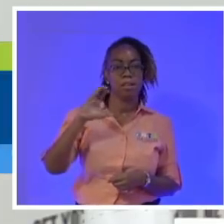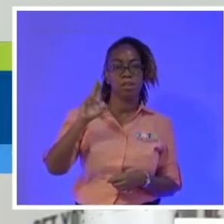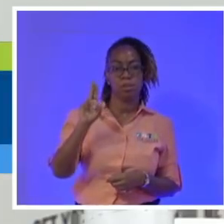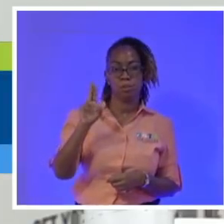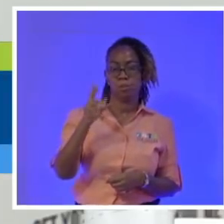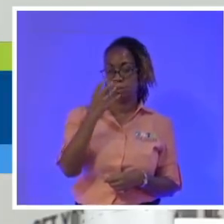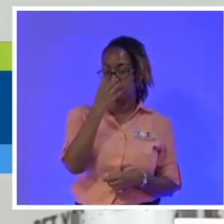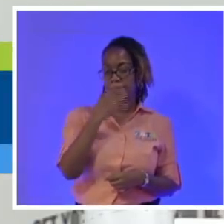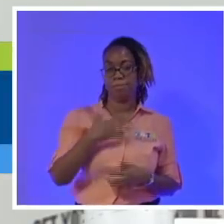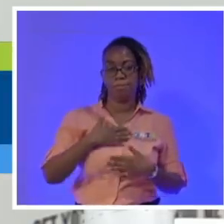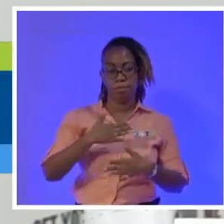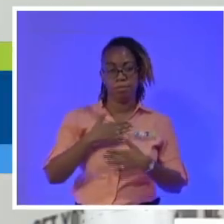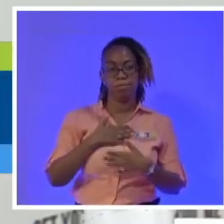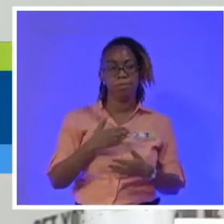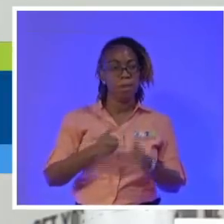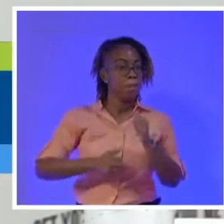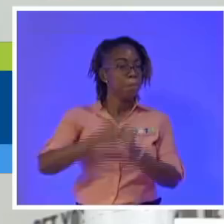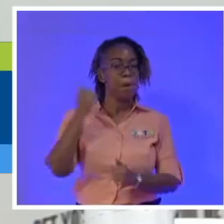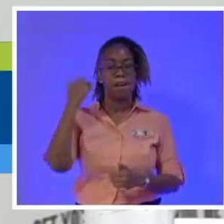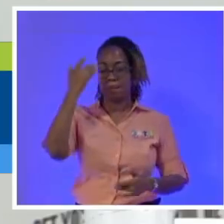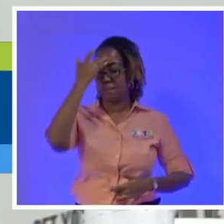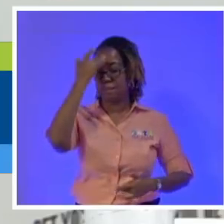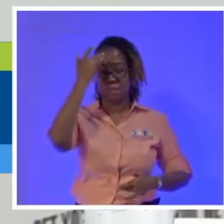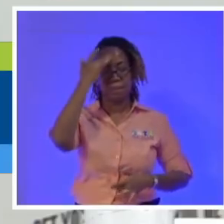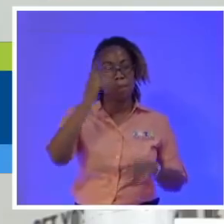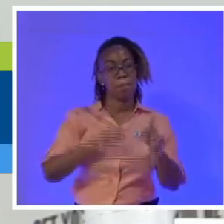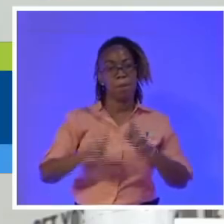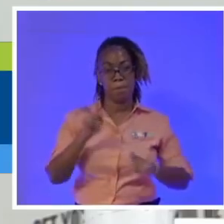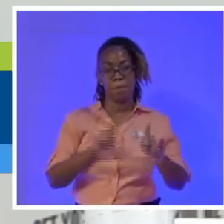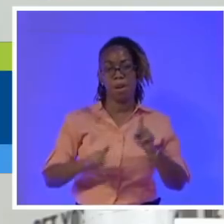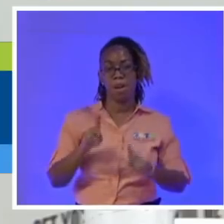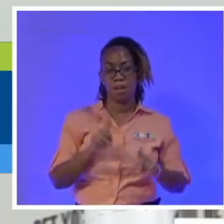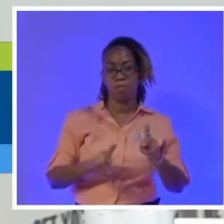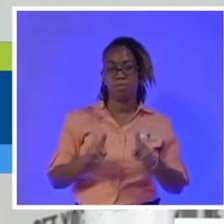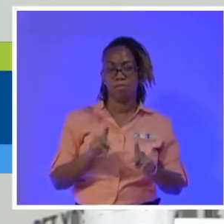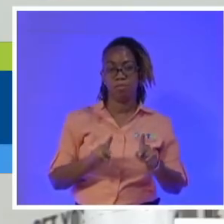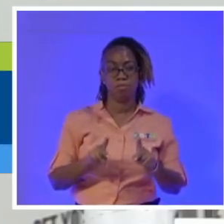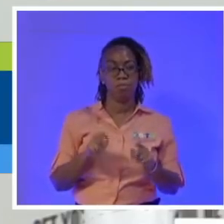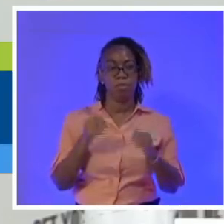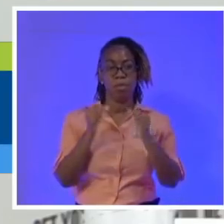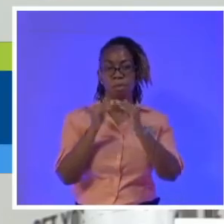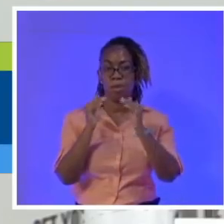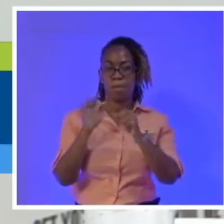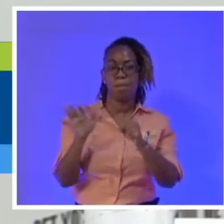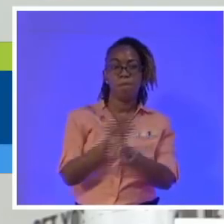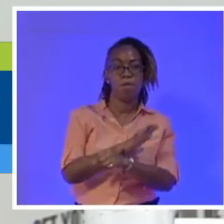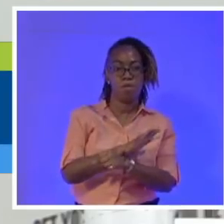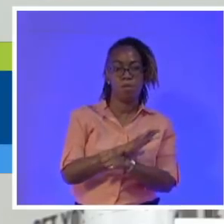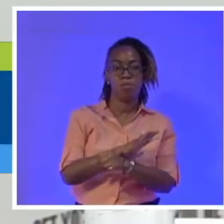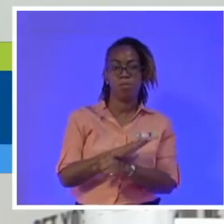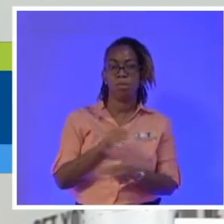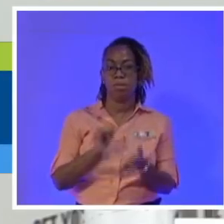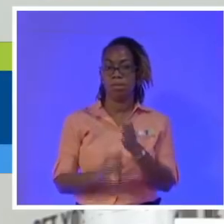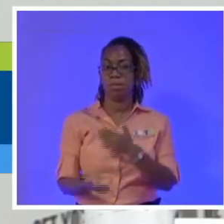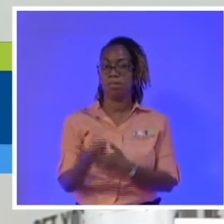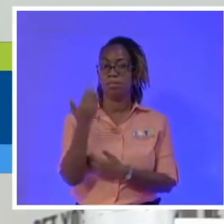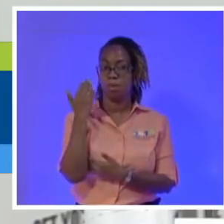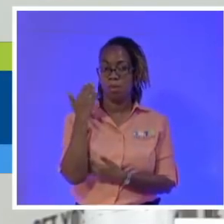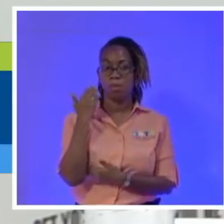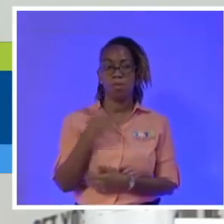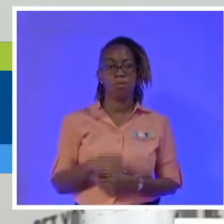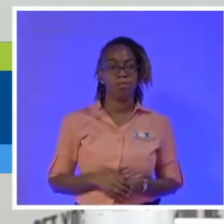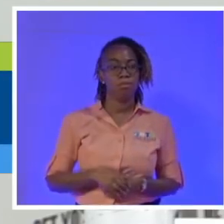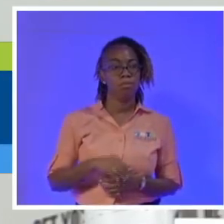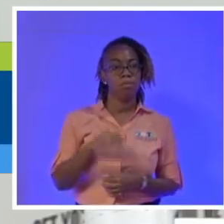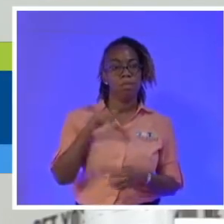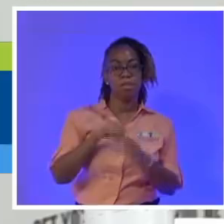take care of our most ill patients, they tend to be most filled. And this morning, across Trinidad and